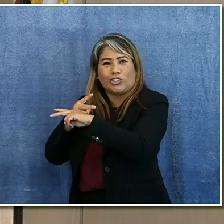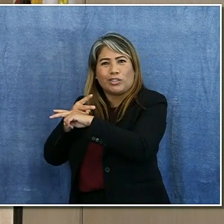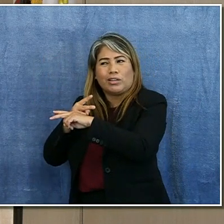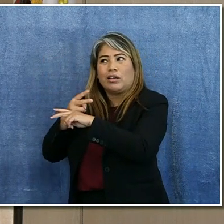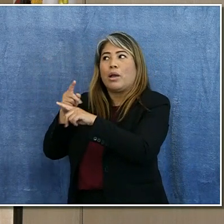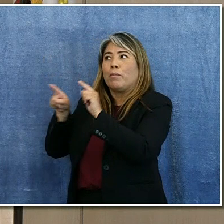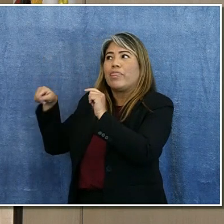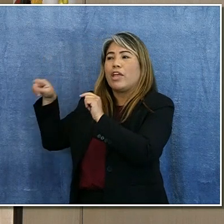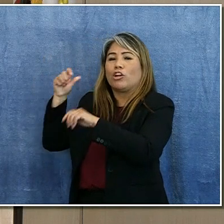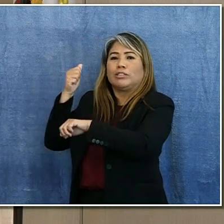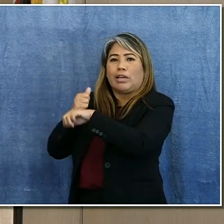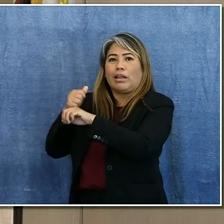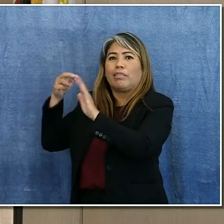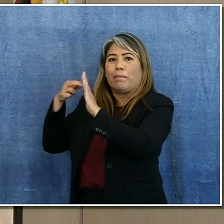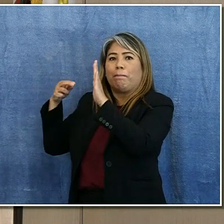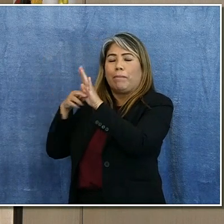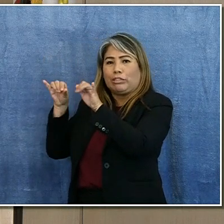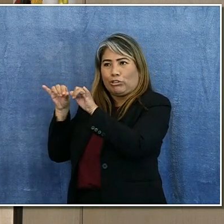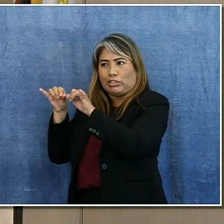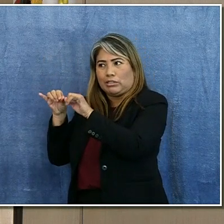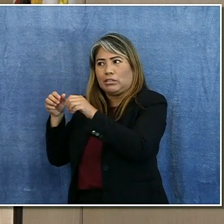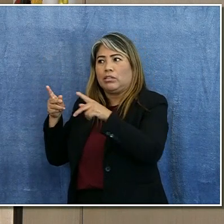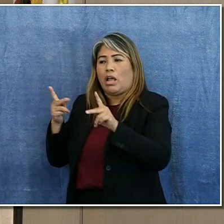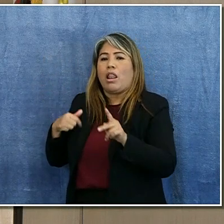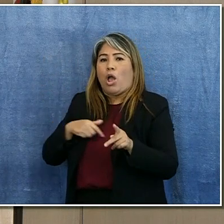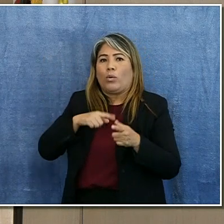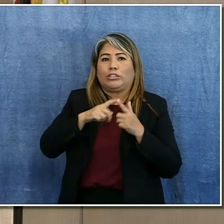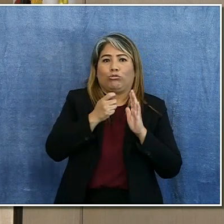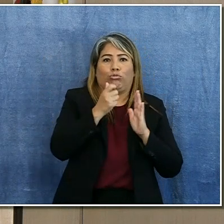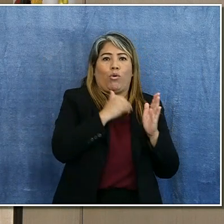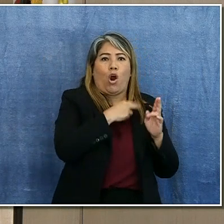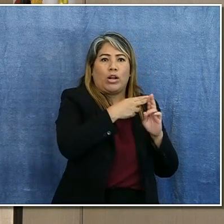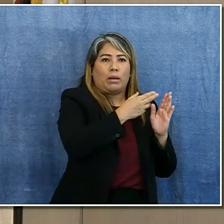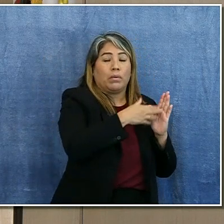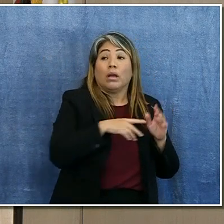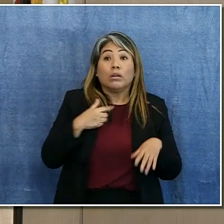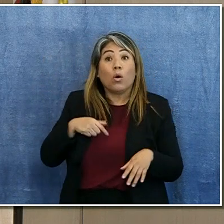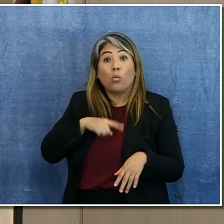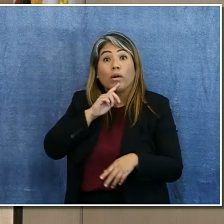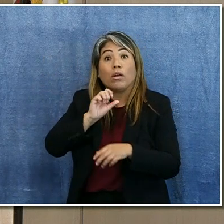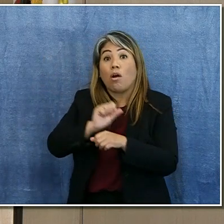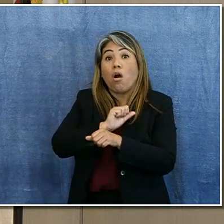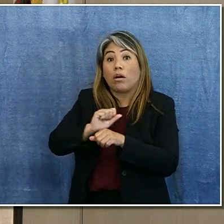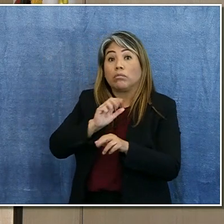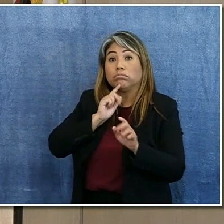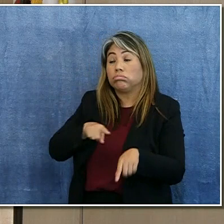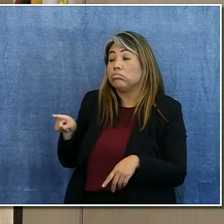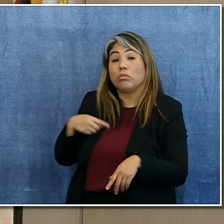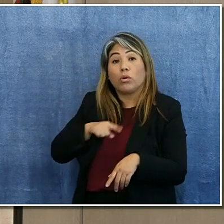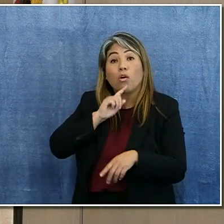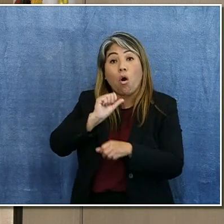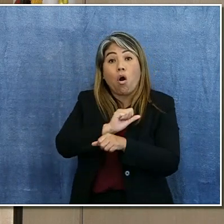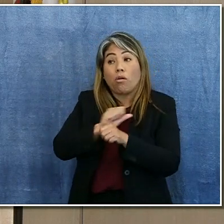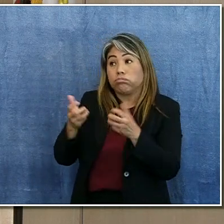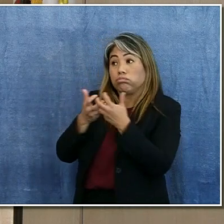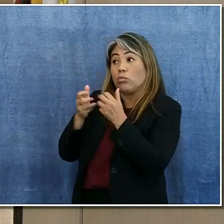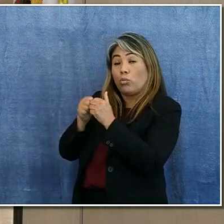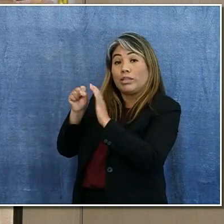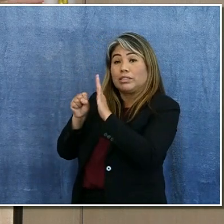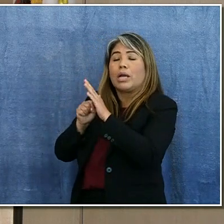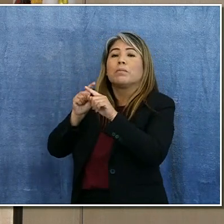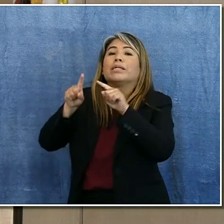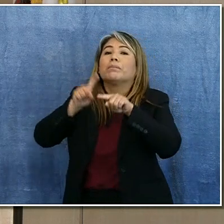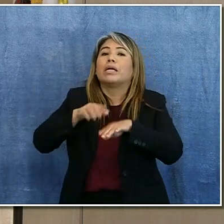setting the metric that allows us to get off the monitoring list? We are aligning with the states, but it depends on what